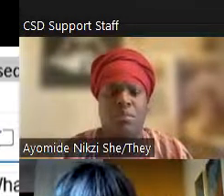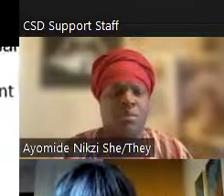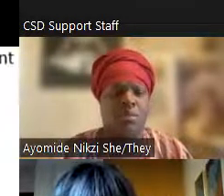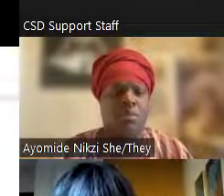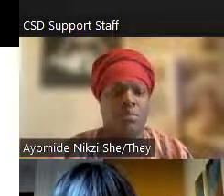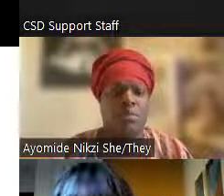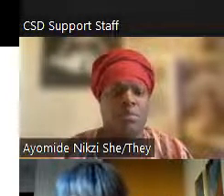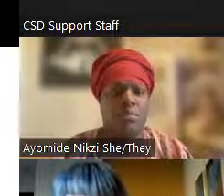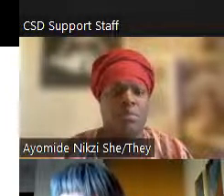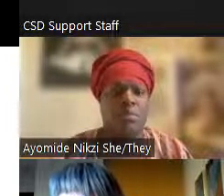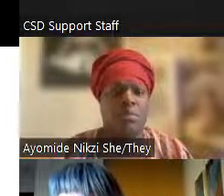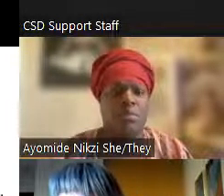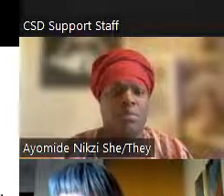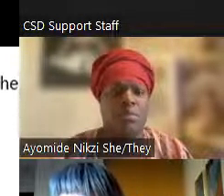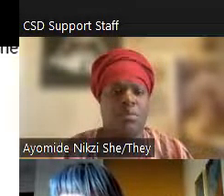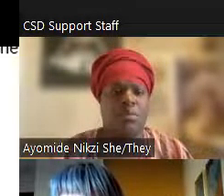a proposed new section